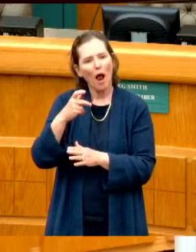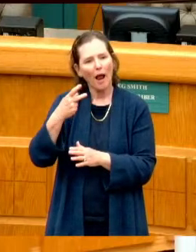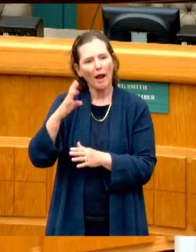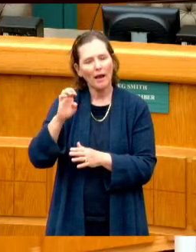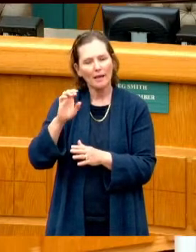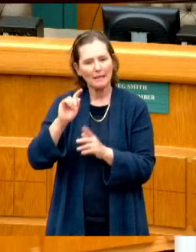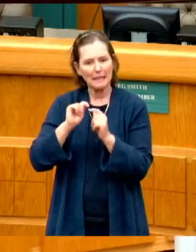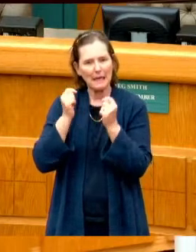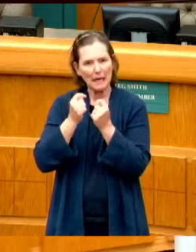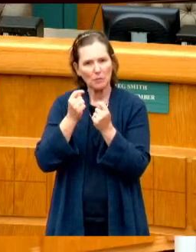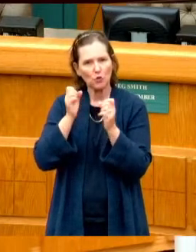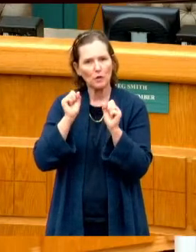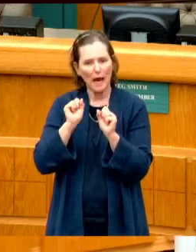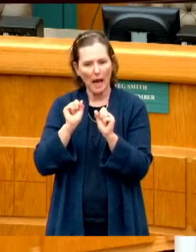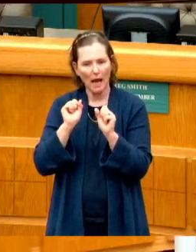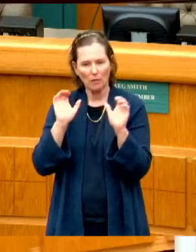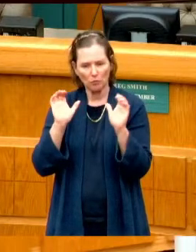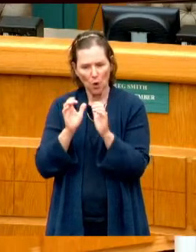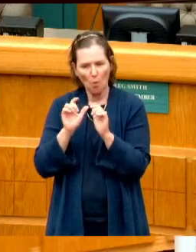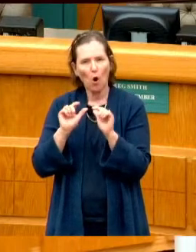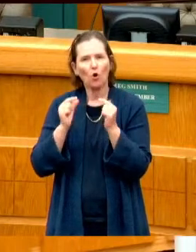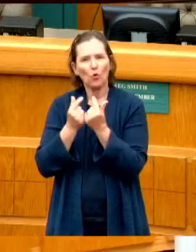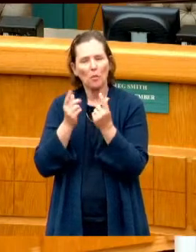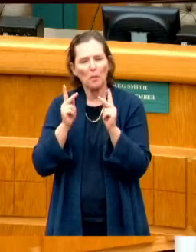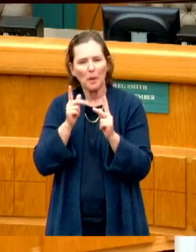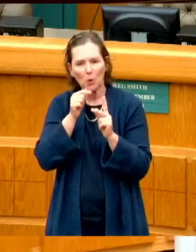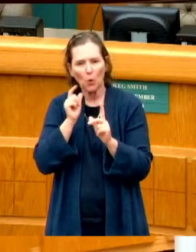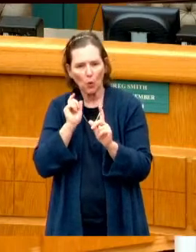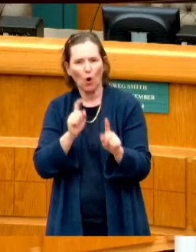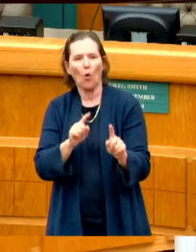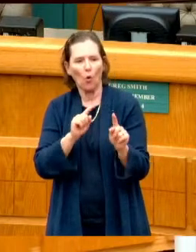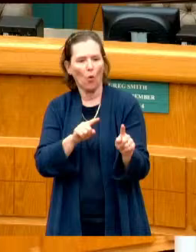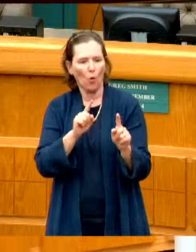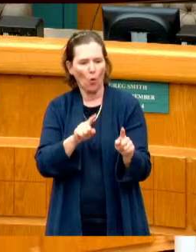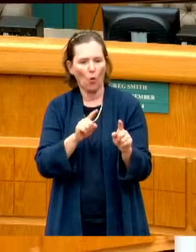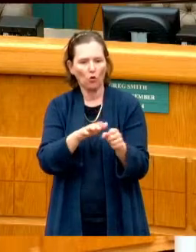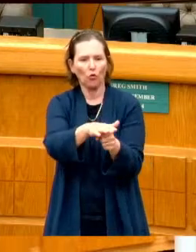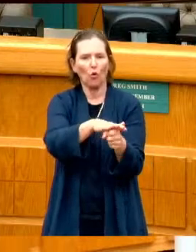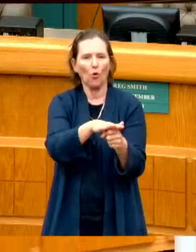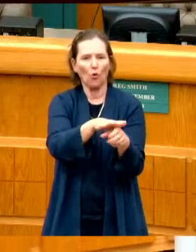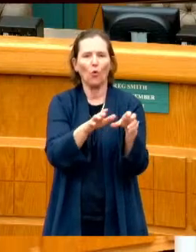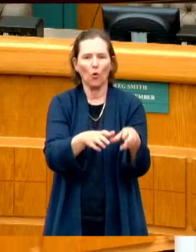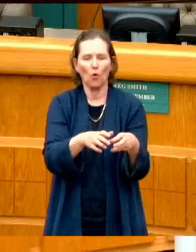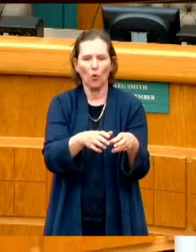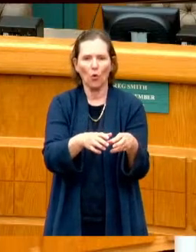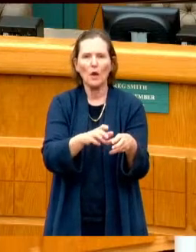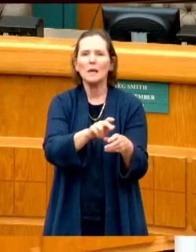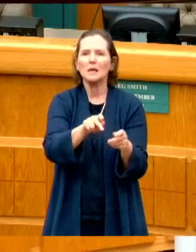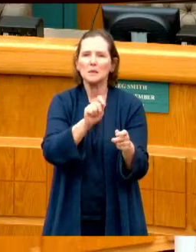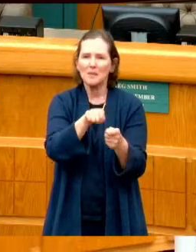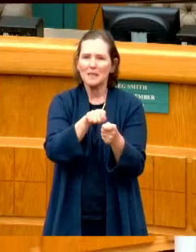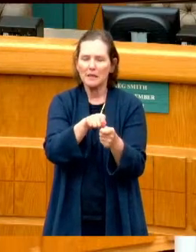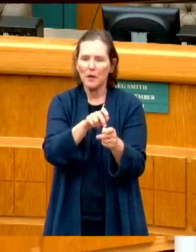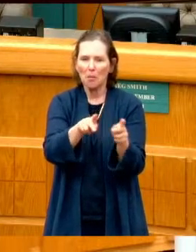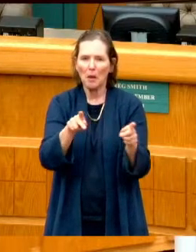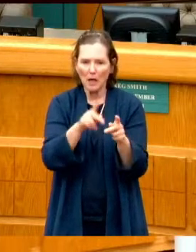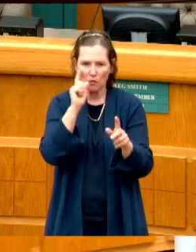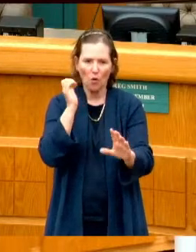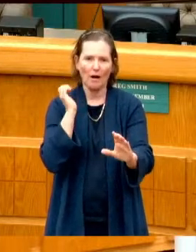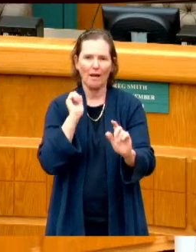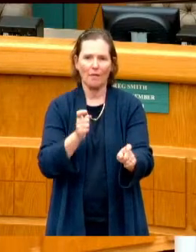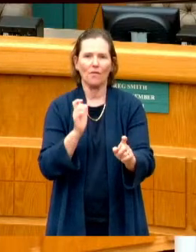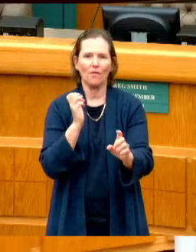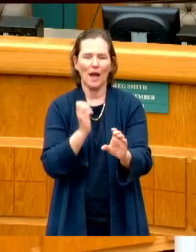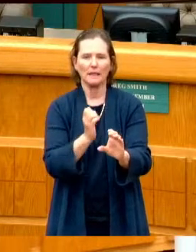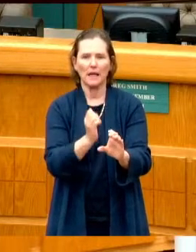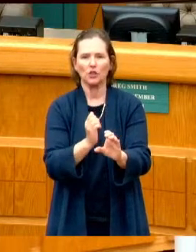services. Strike teams are smaller groups that can mobilize quickly and can go to a specific site to vaccinate. These sites